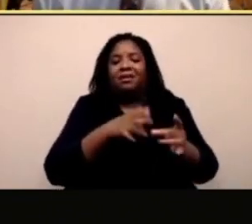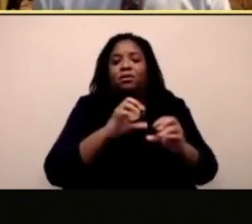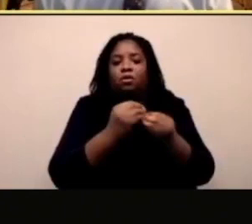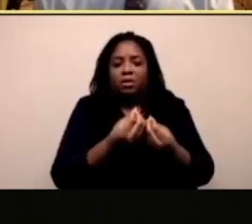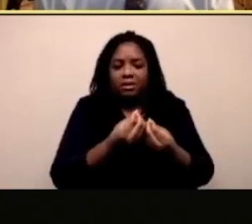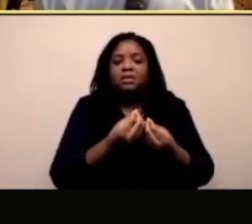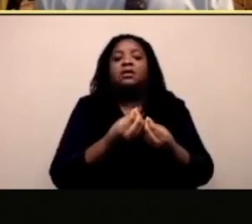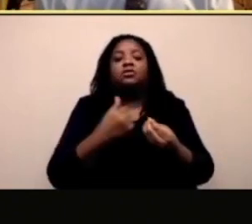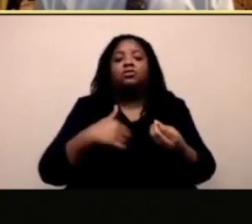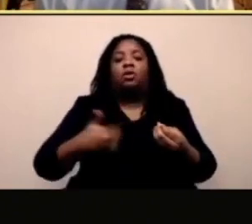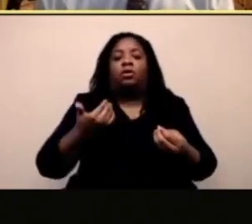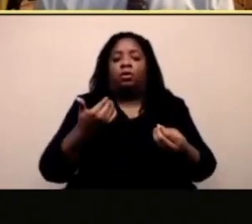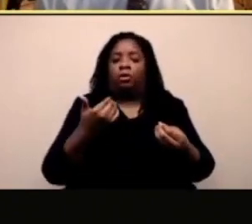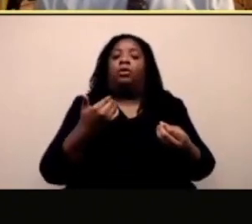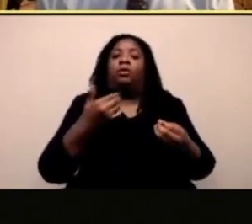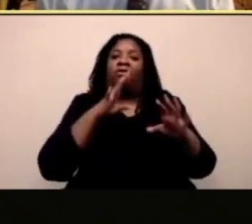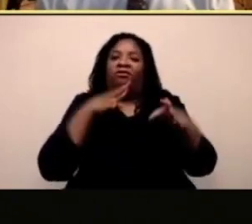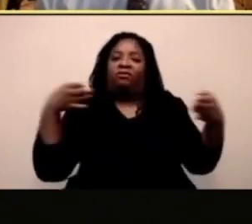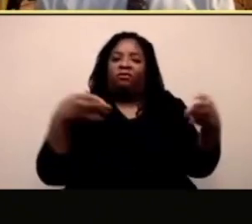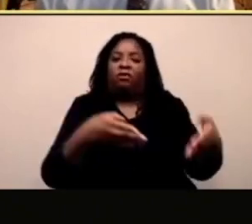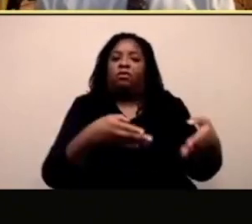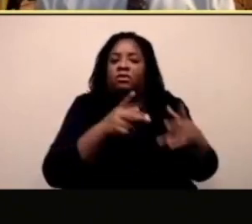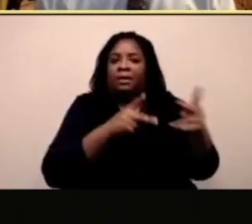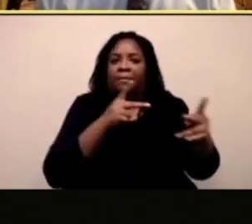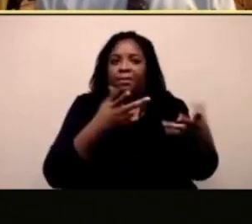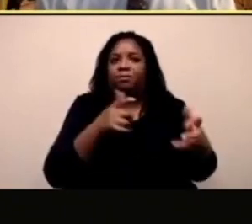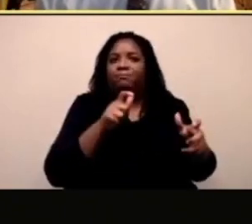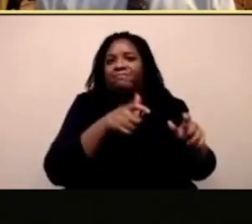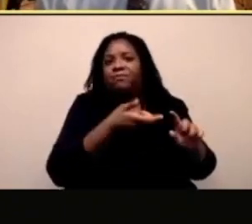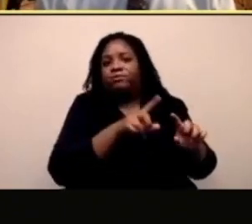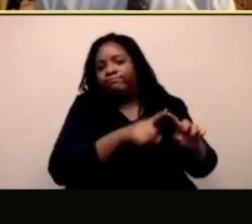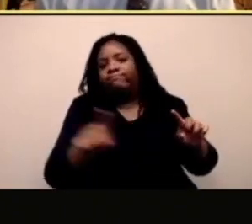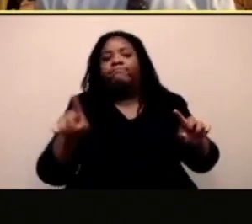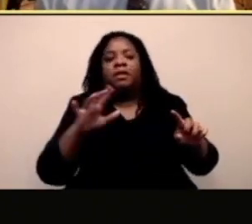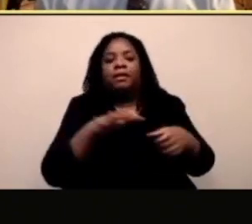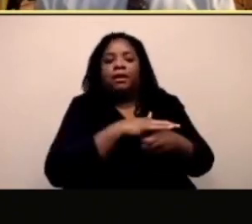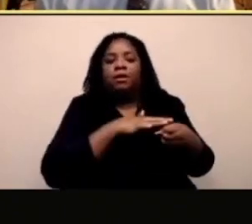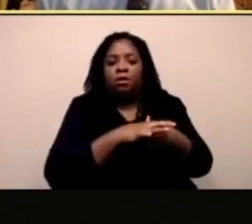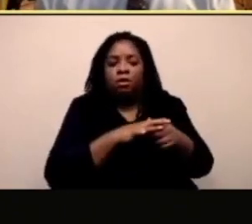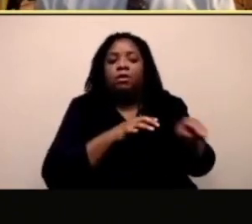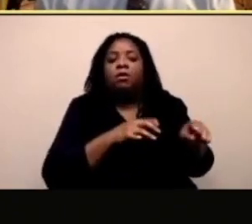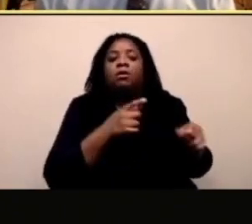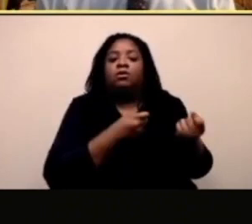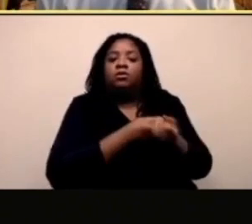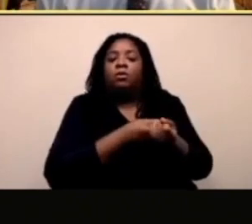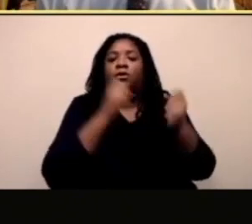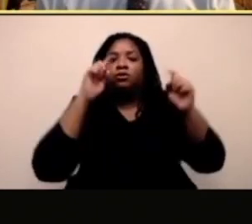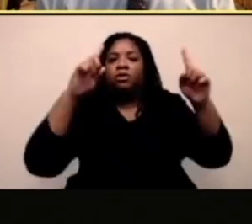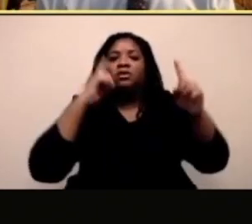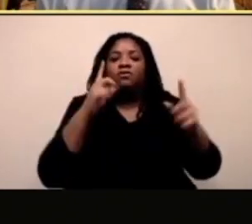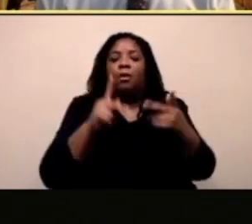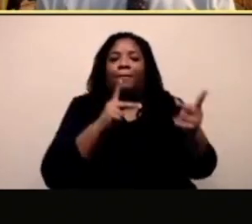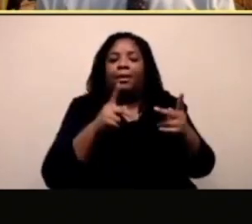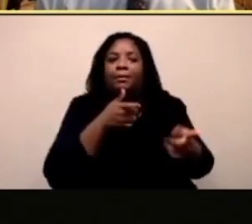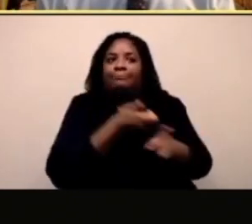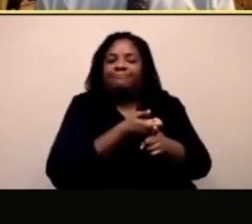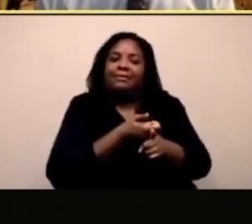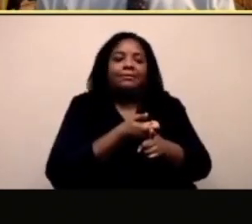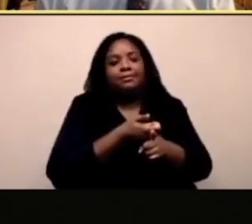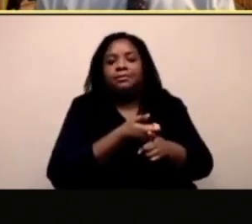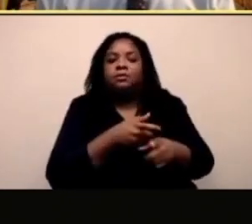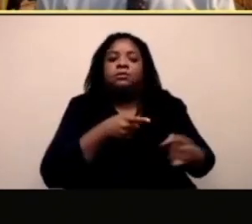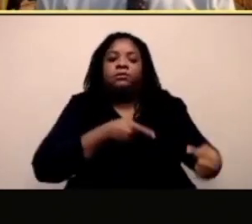and work with advocacy for refugees and supporting education for vulnerable